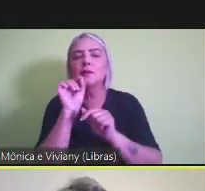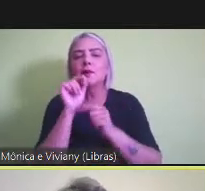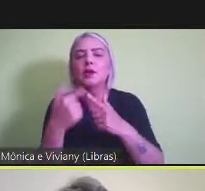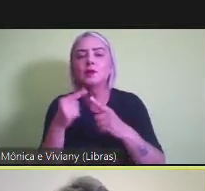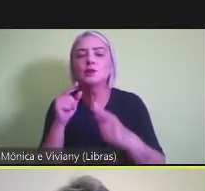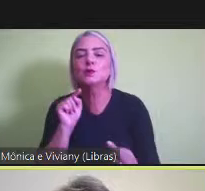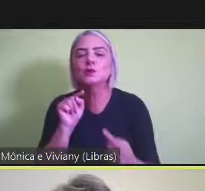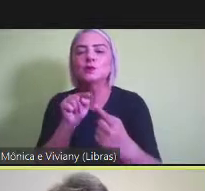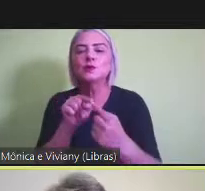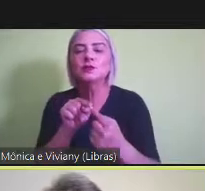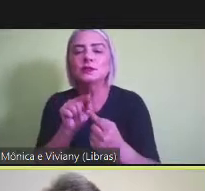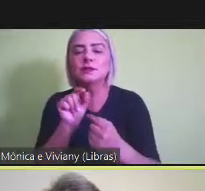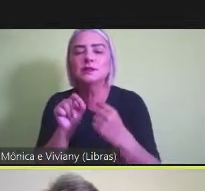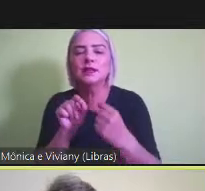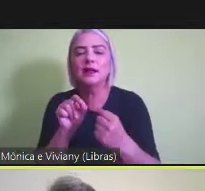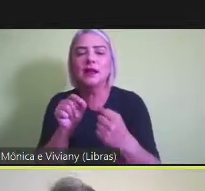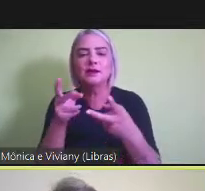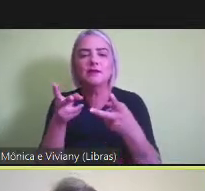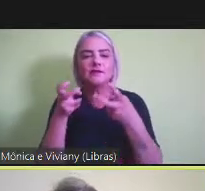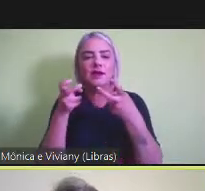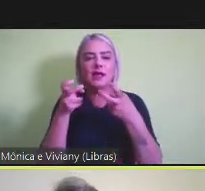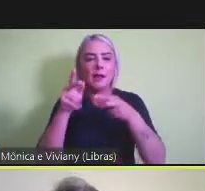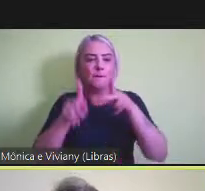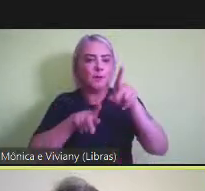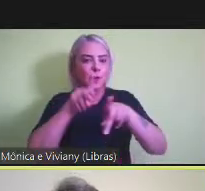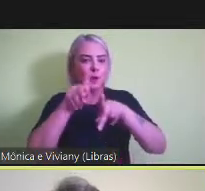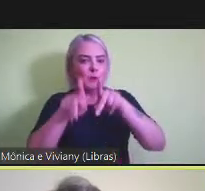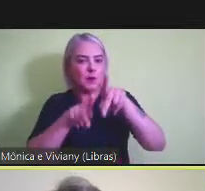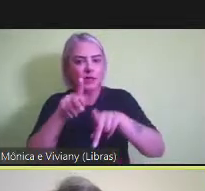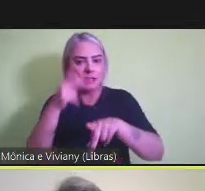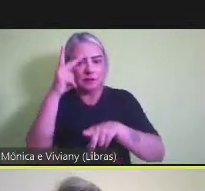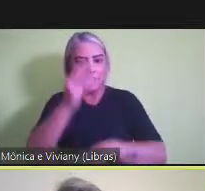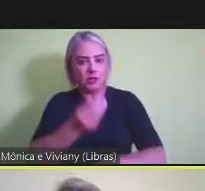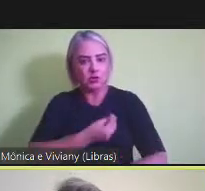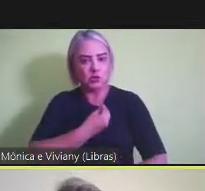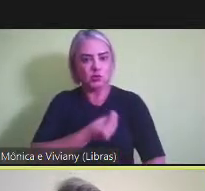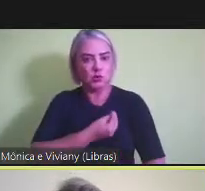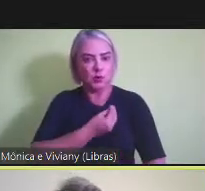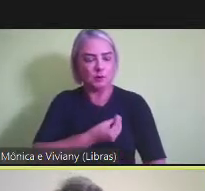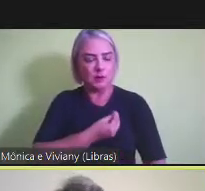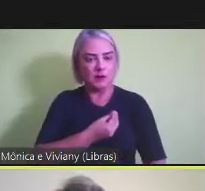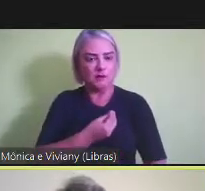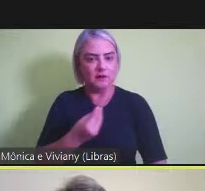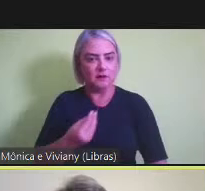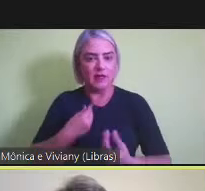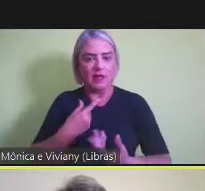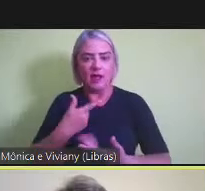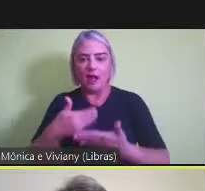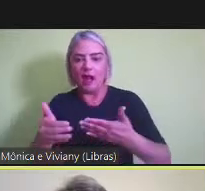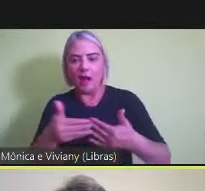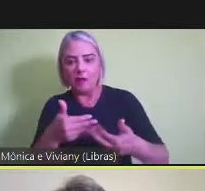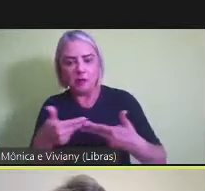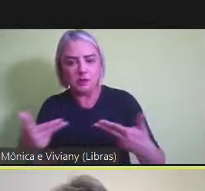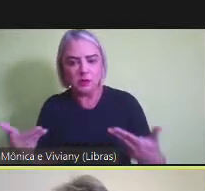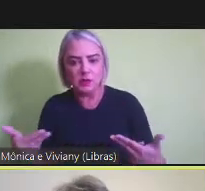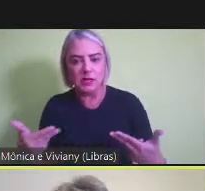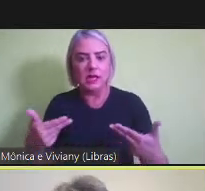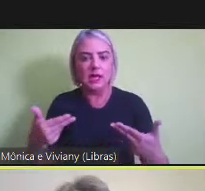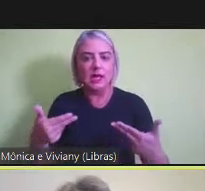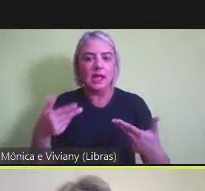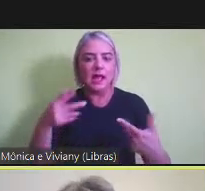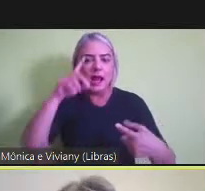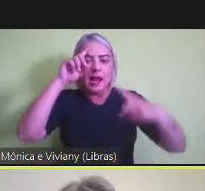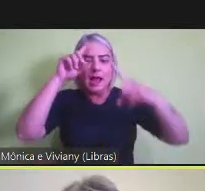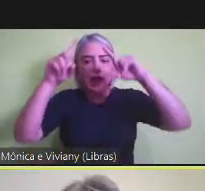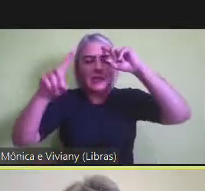but I wanted to use it in the respect that we know that for